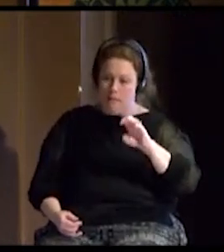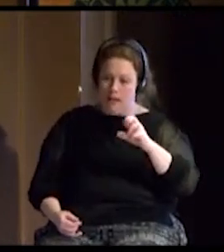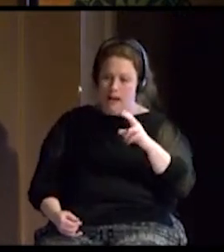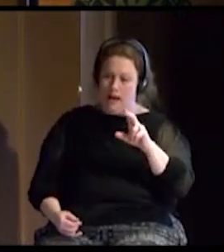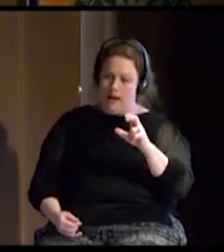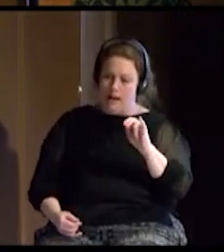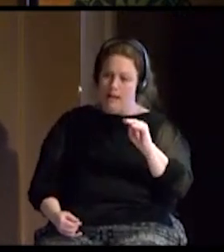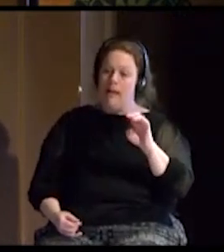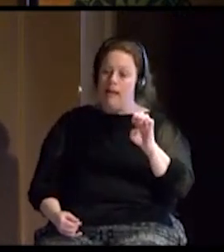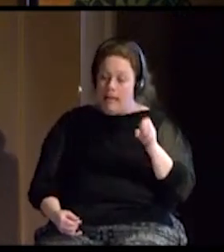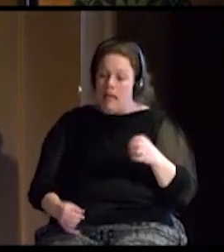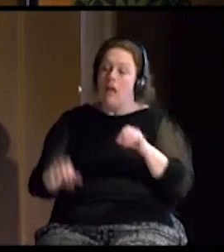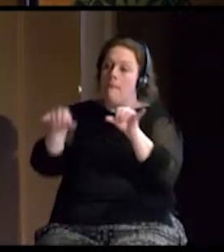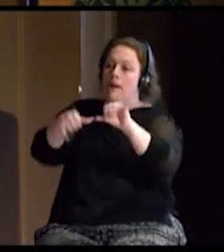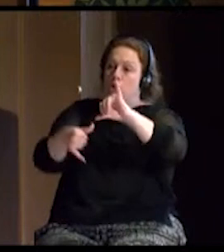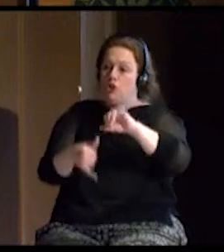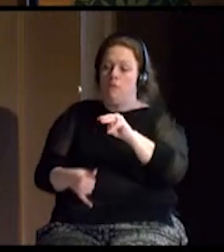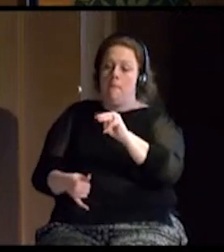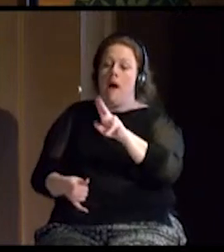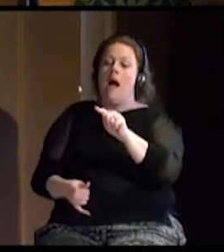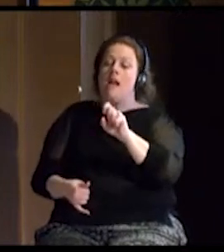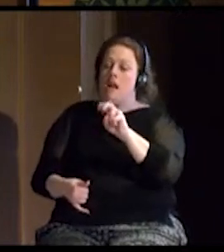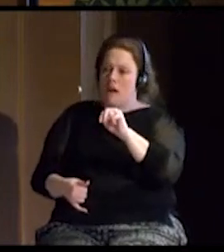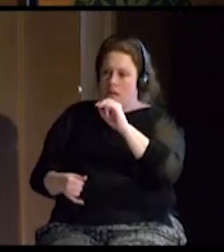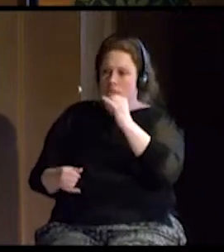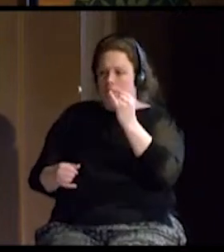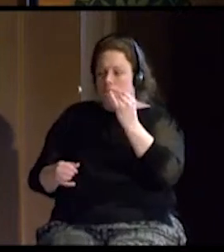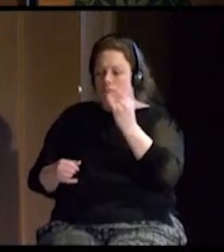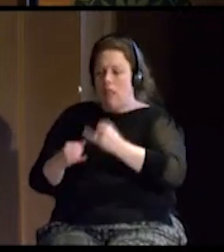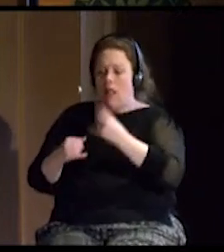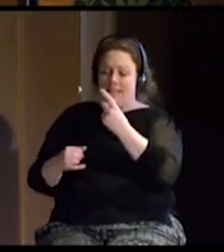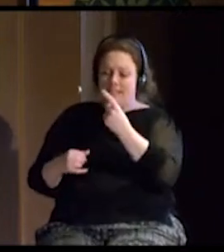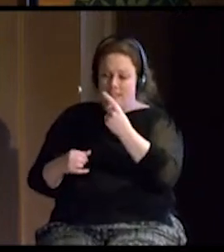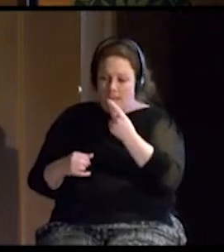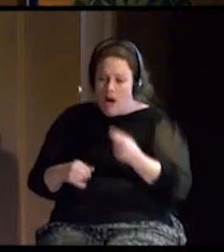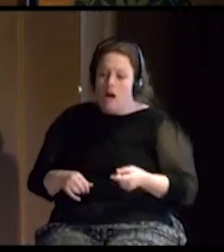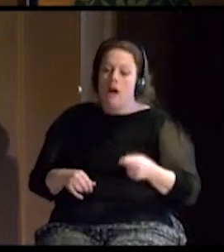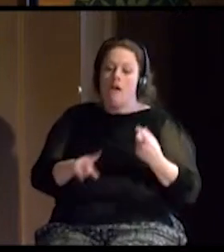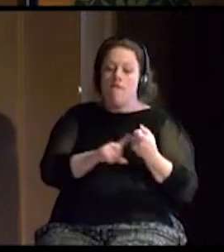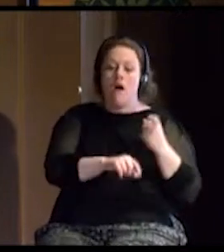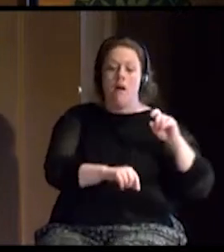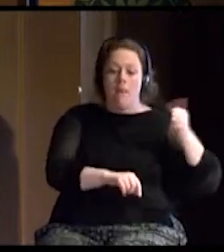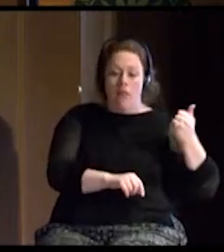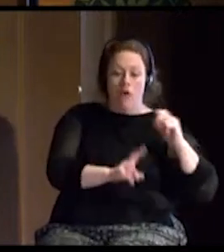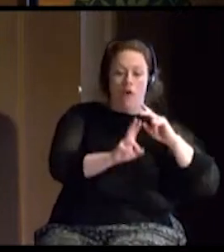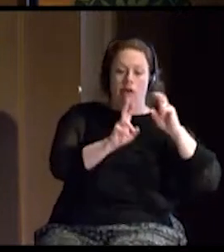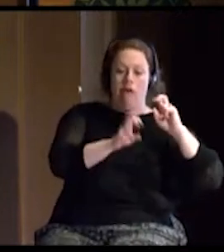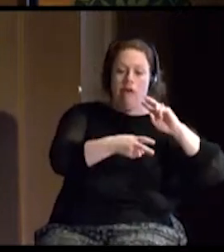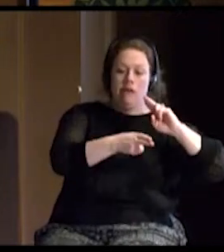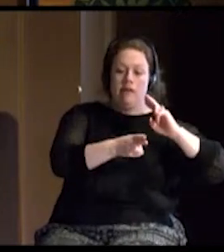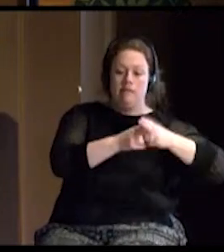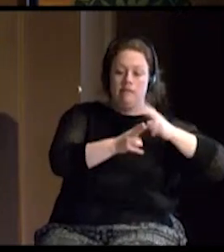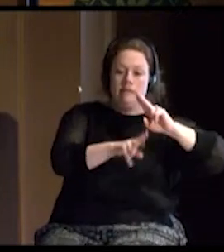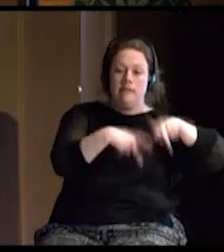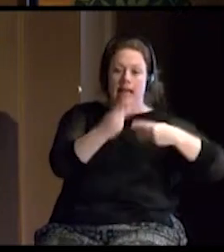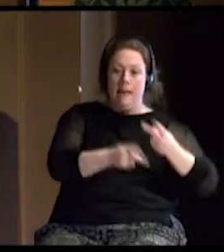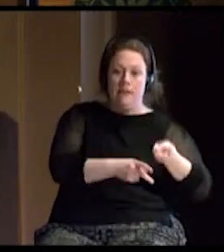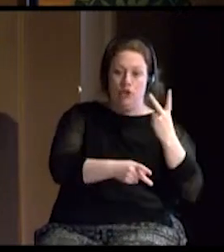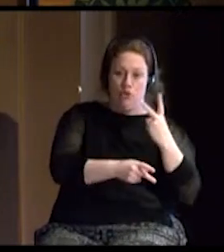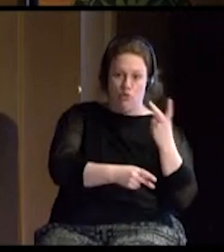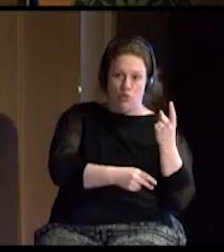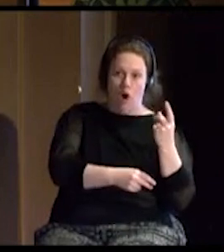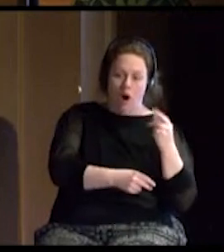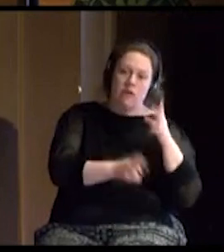measurements of mutton and had compared it to measurements from Susan Crockford's so-called type 2 dogs, which are archaeological village or